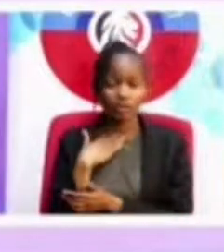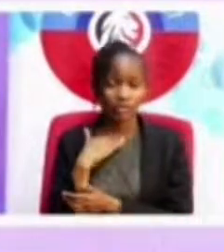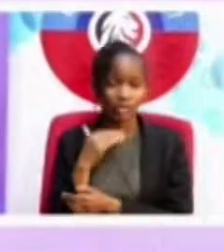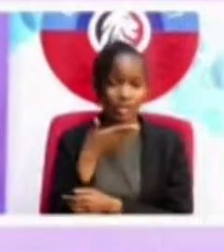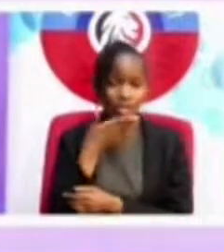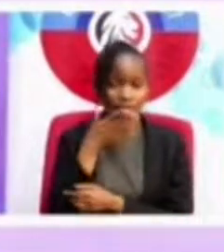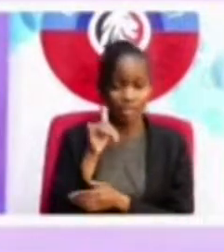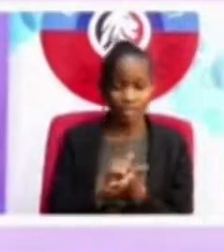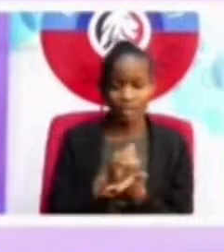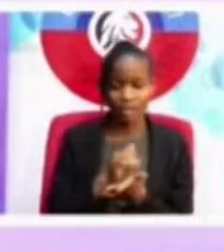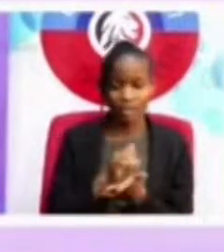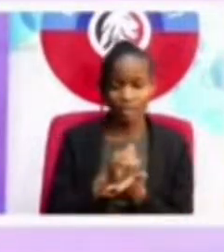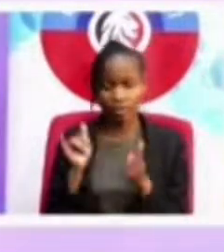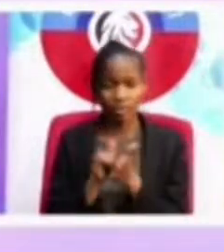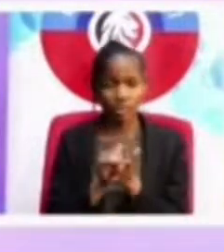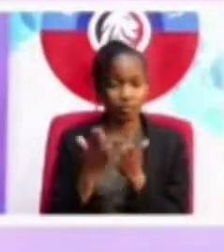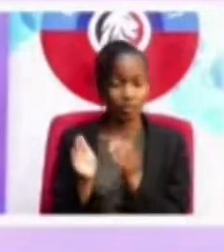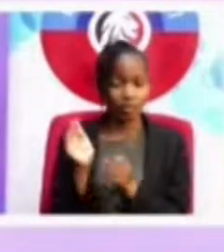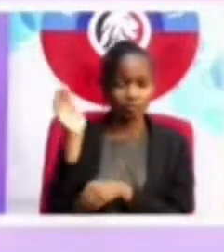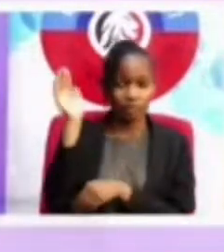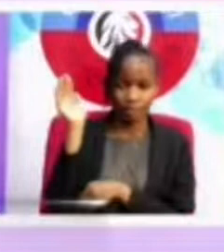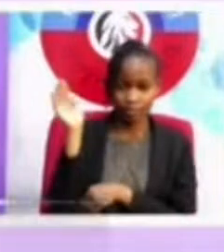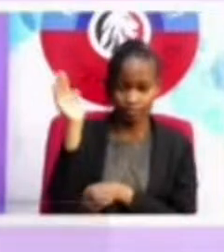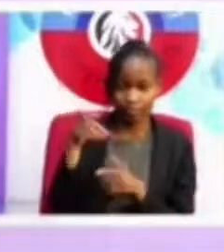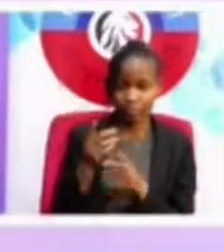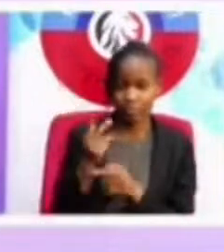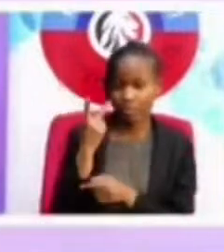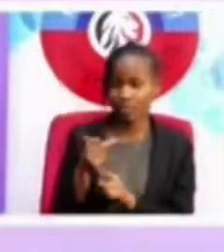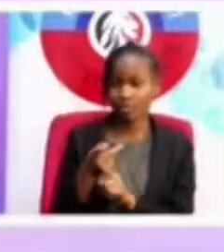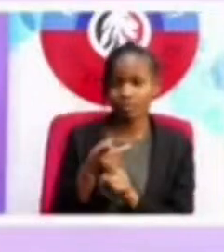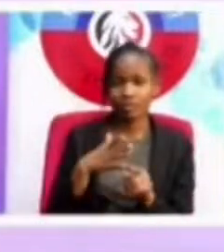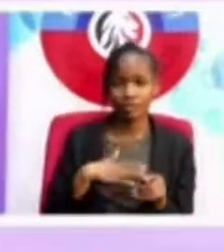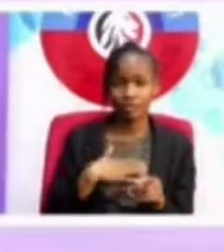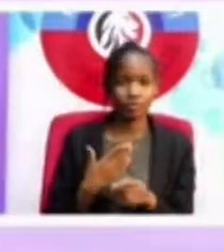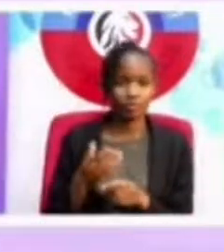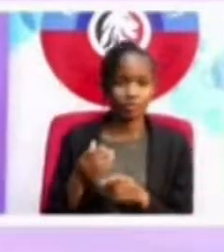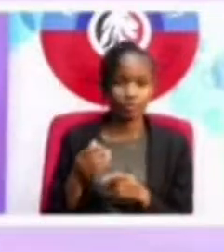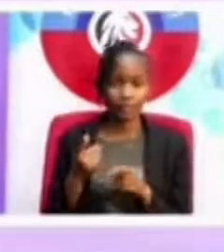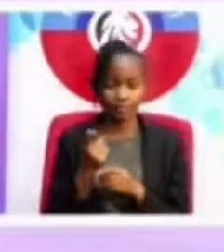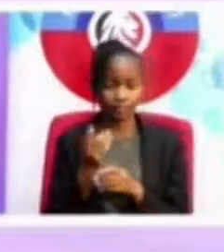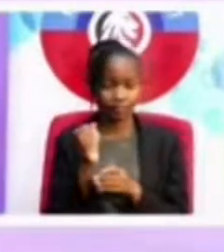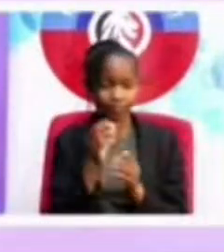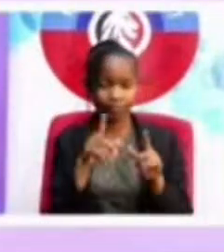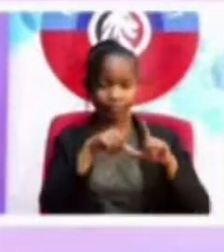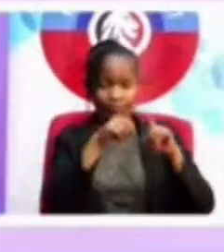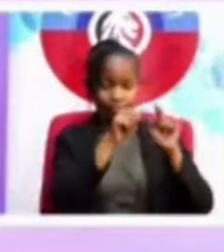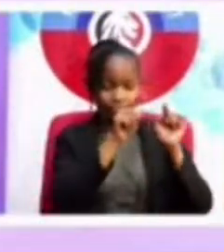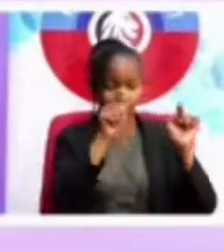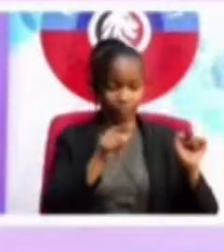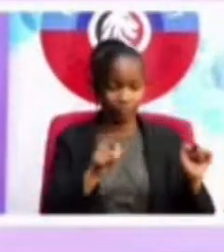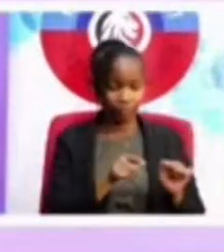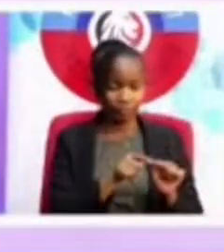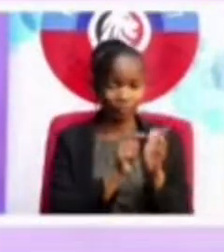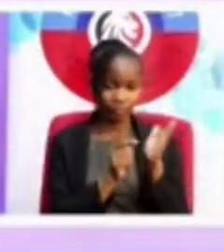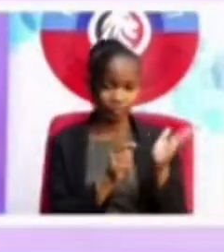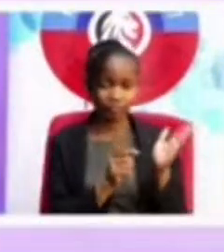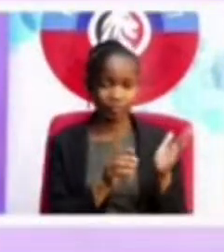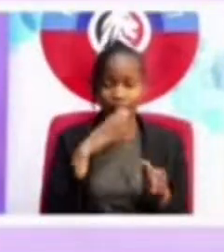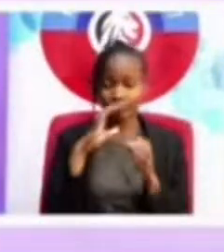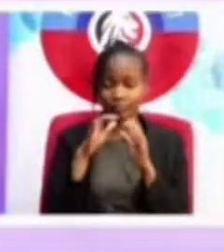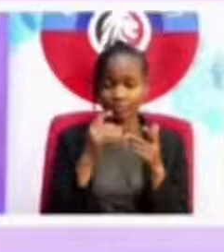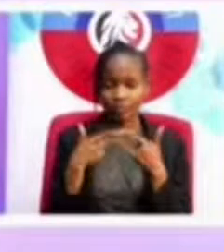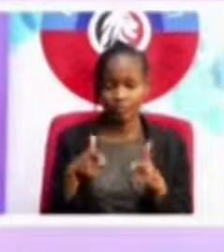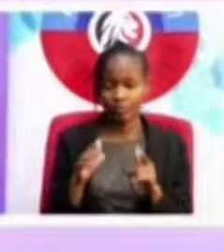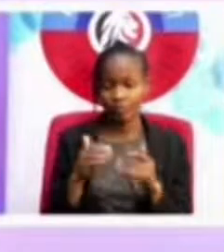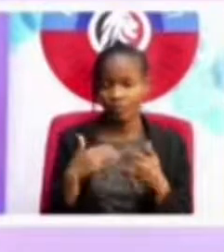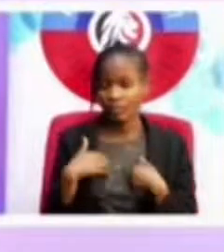think if you can raise your hand, we will see it from our screens here. It is a conversation, and so let's try and have that as much as